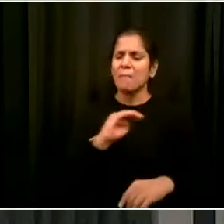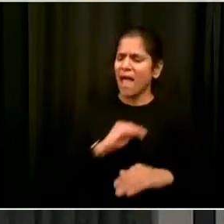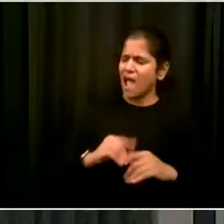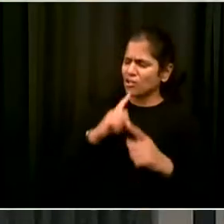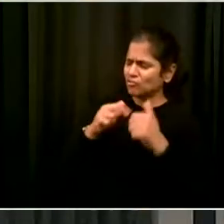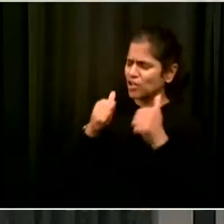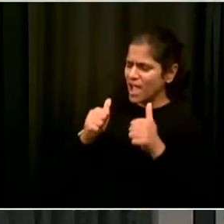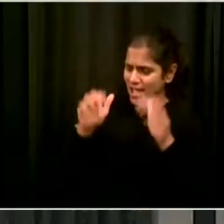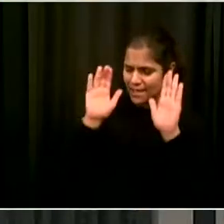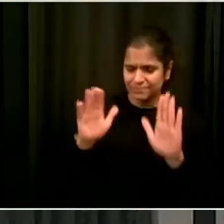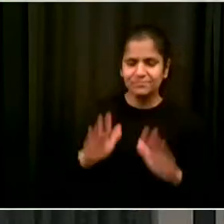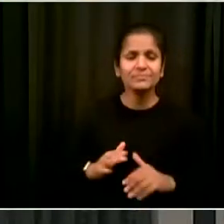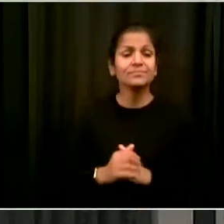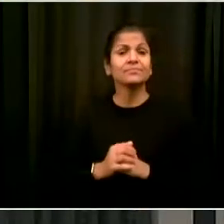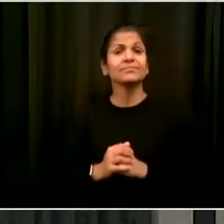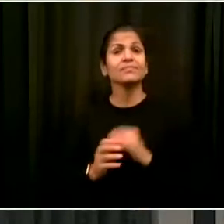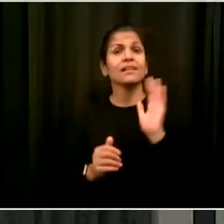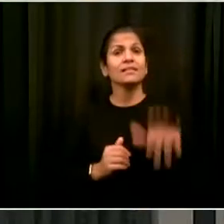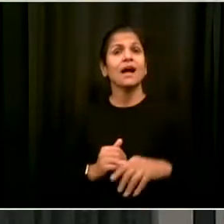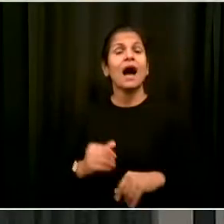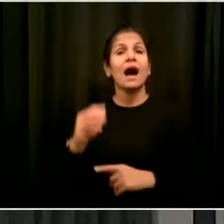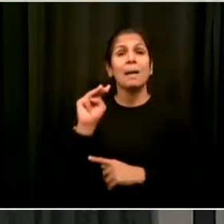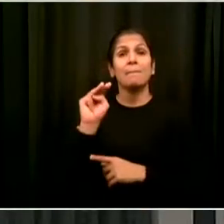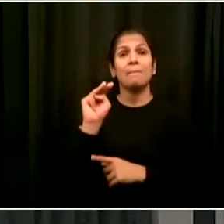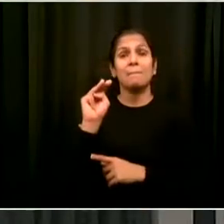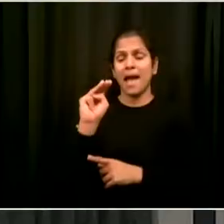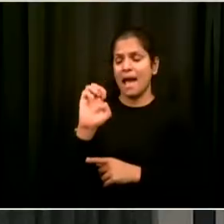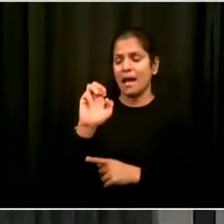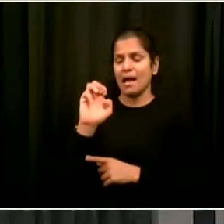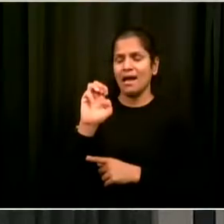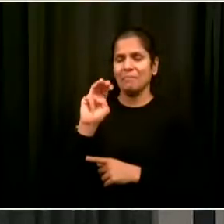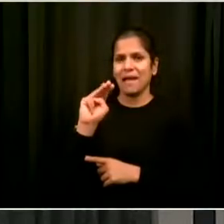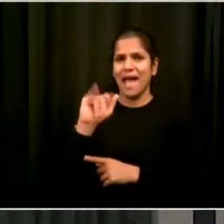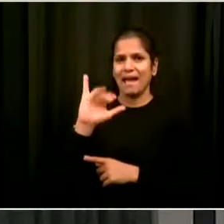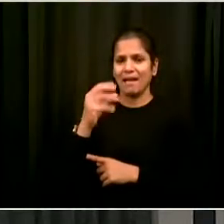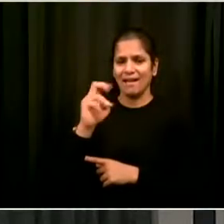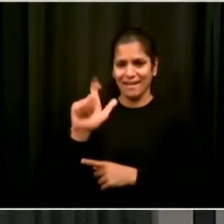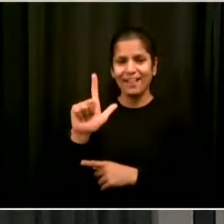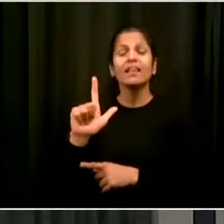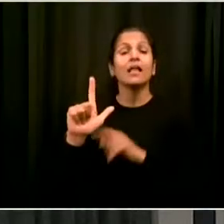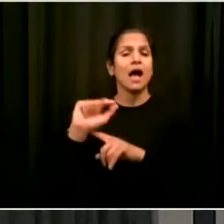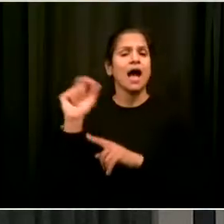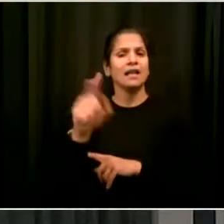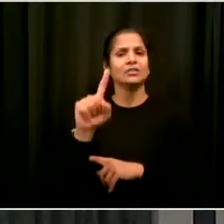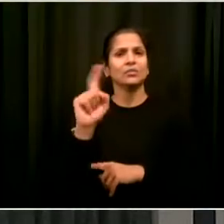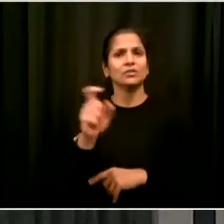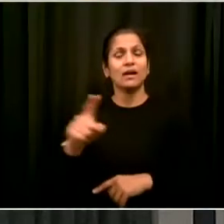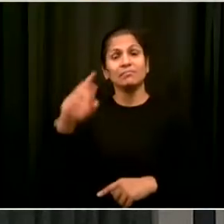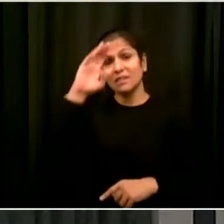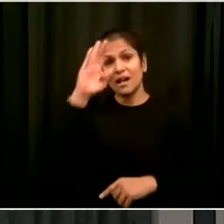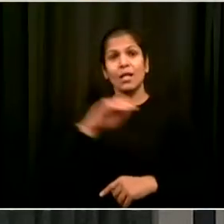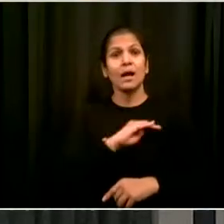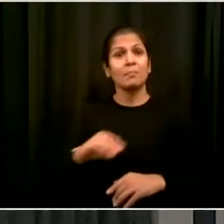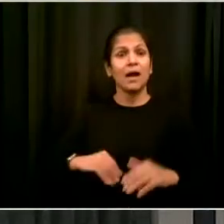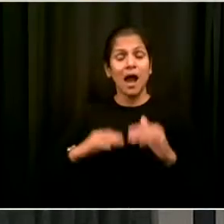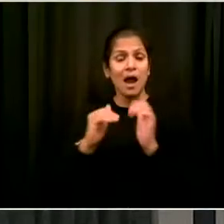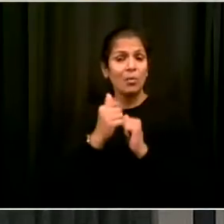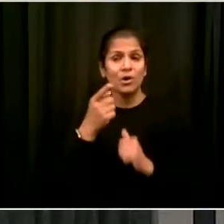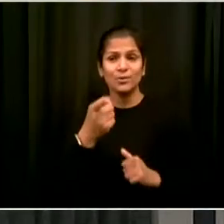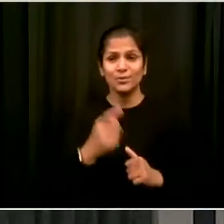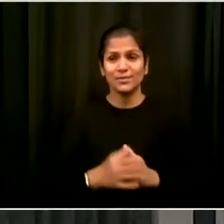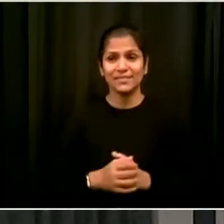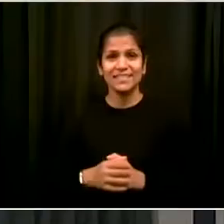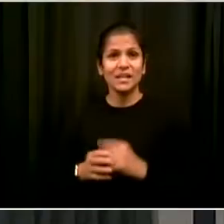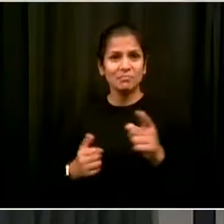Morning, guys. Hey, Michael, how you doing? I'm good. Thanks for asking. Couple of questions. First